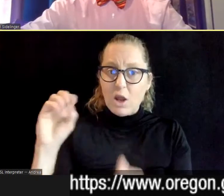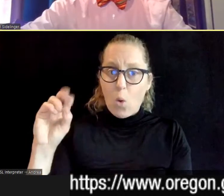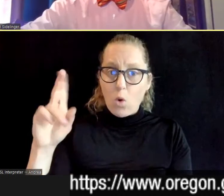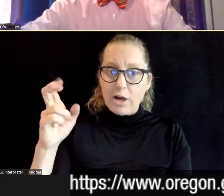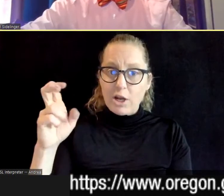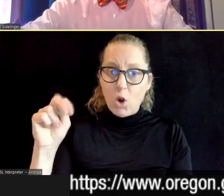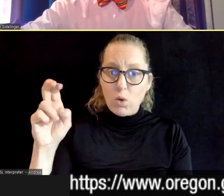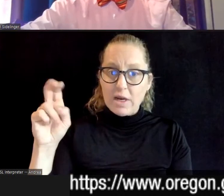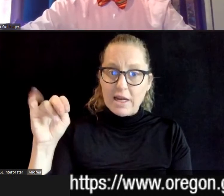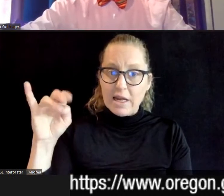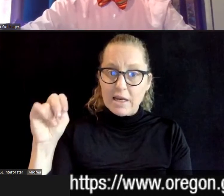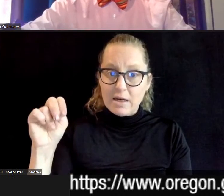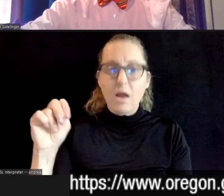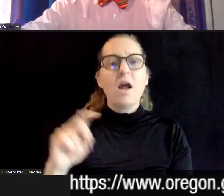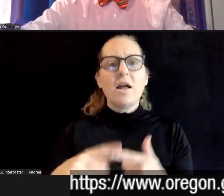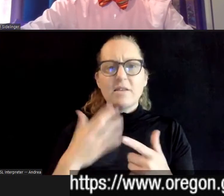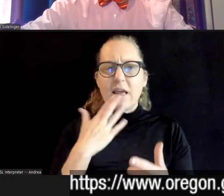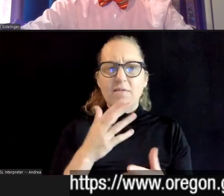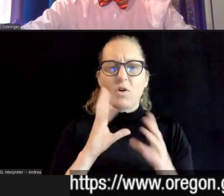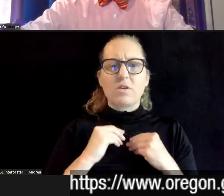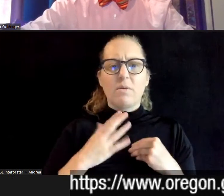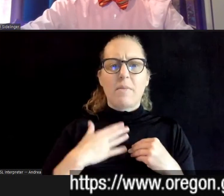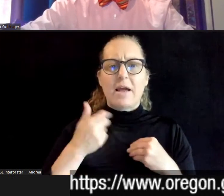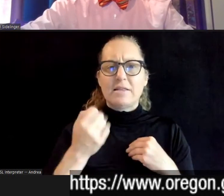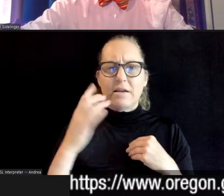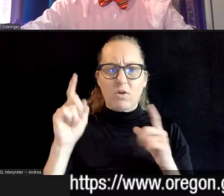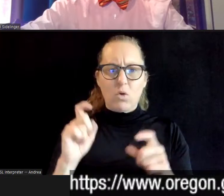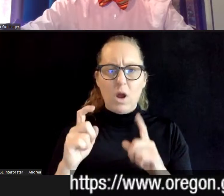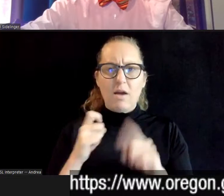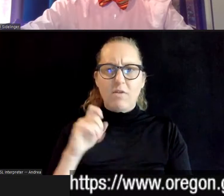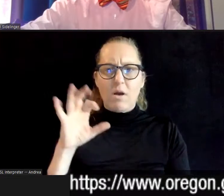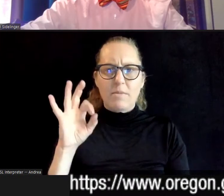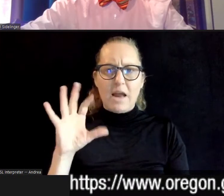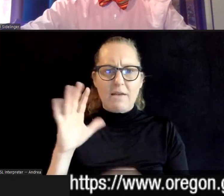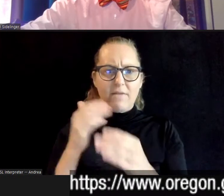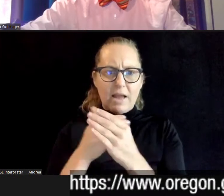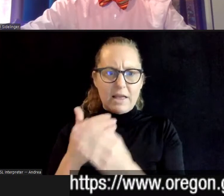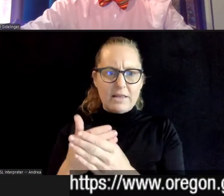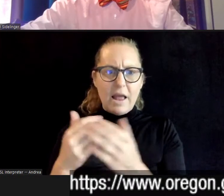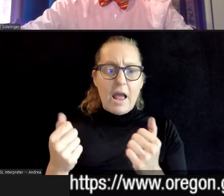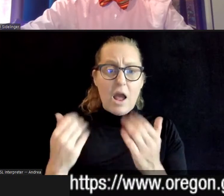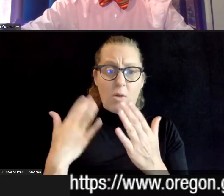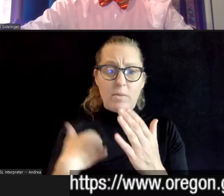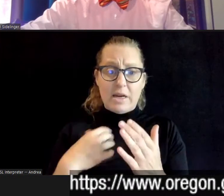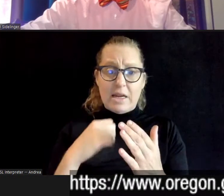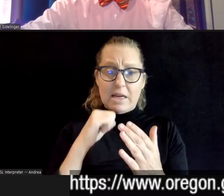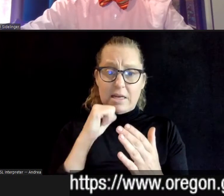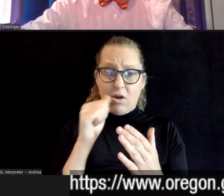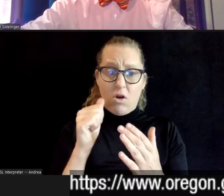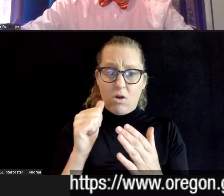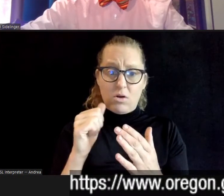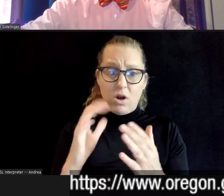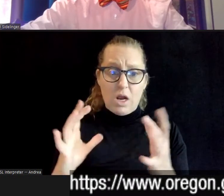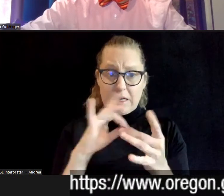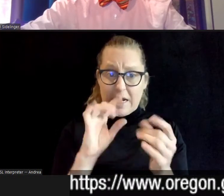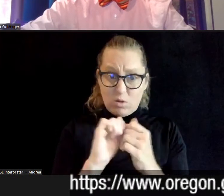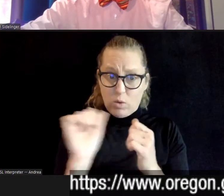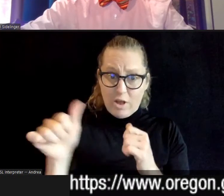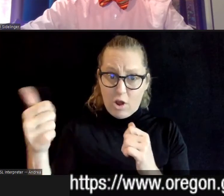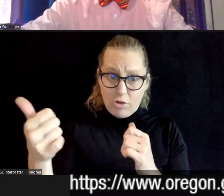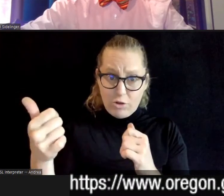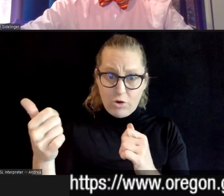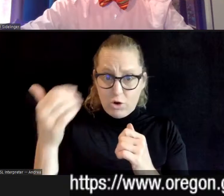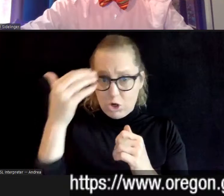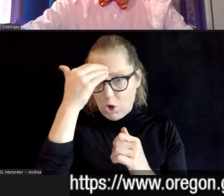my several questions. So of the 95 cases, how many have not been connected to other